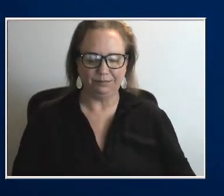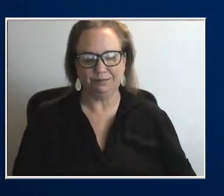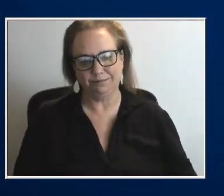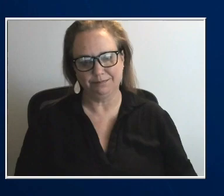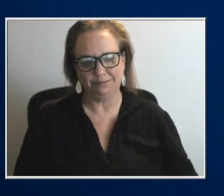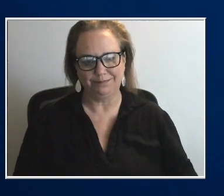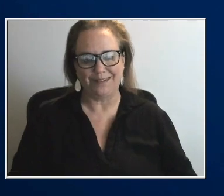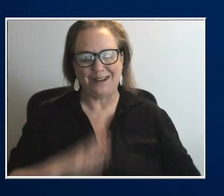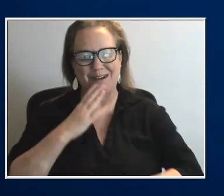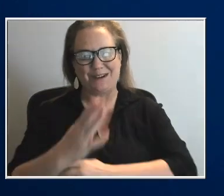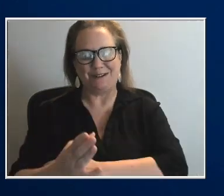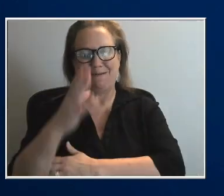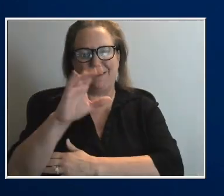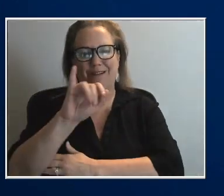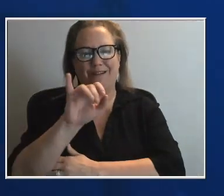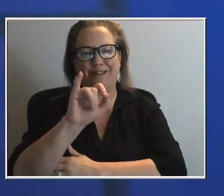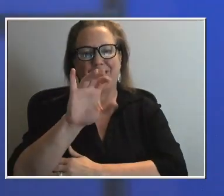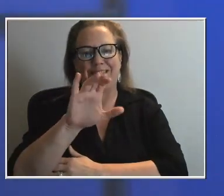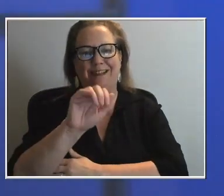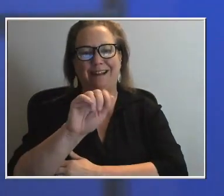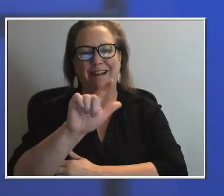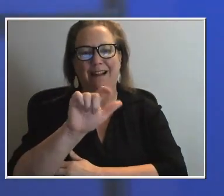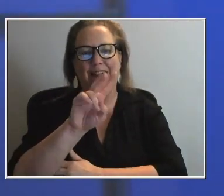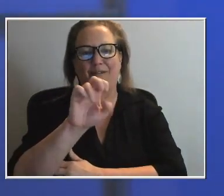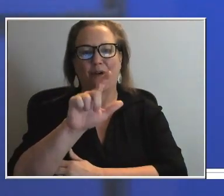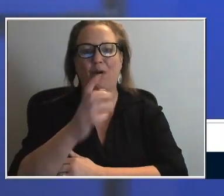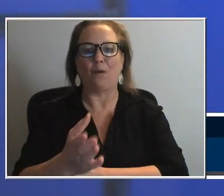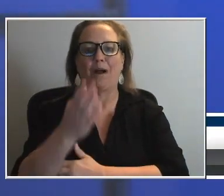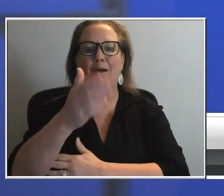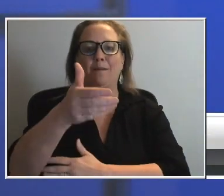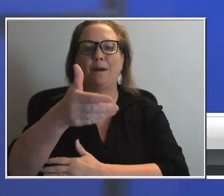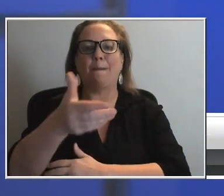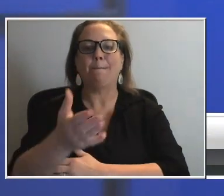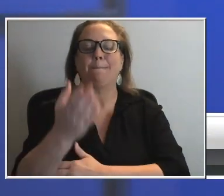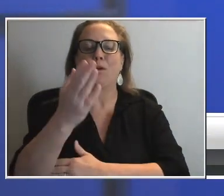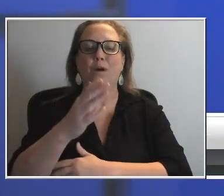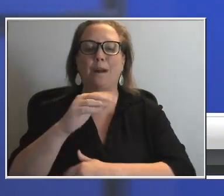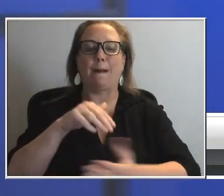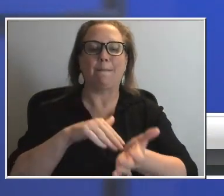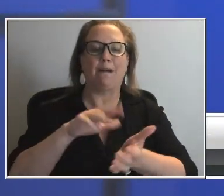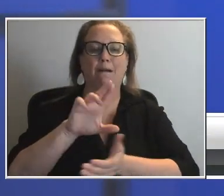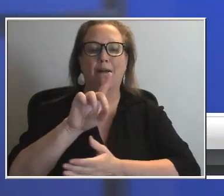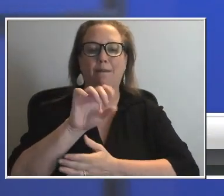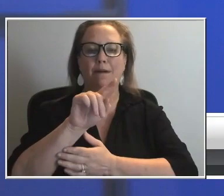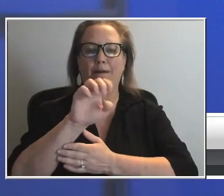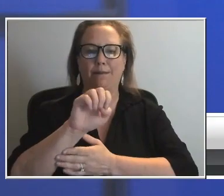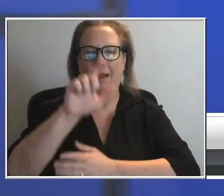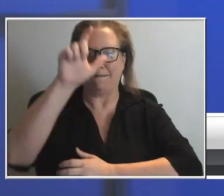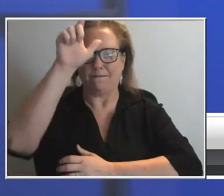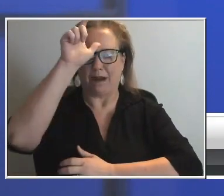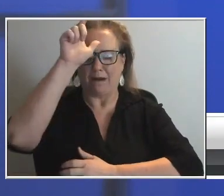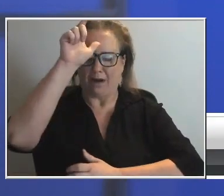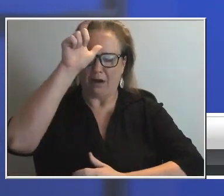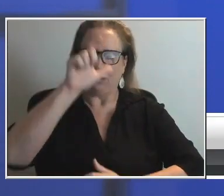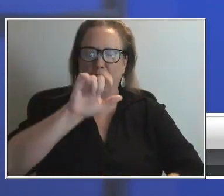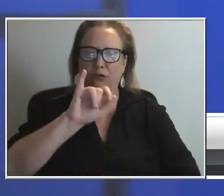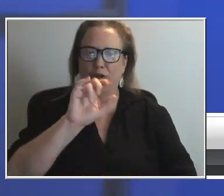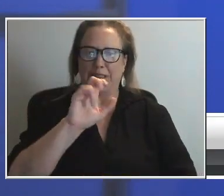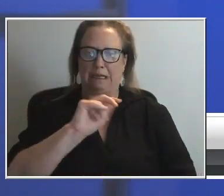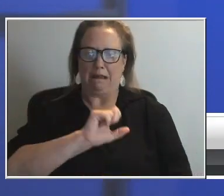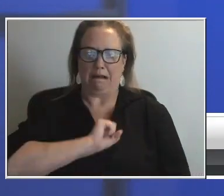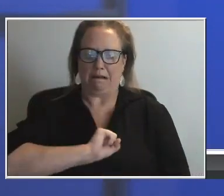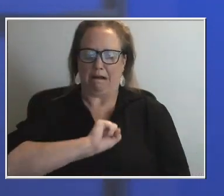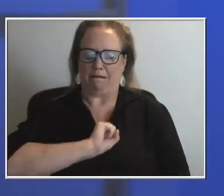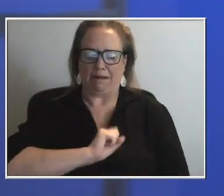Good morning, I'm Jessica Lovell, and welcome to the Morning Medical Update. Firefighter Jason Spritzer had a cough that just simply didn't sound right,